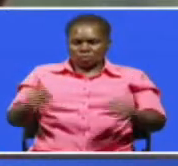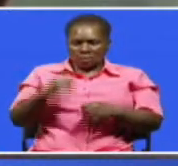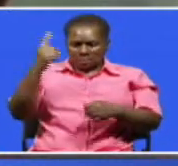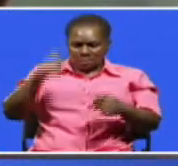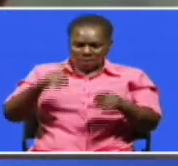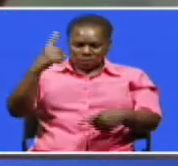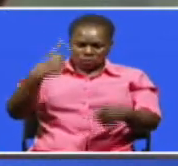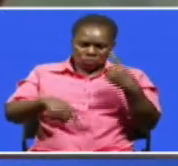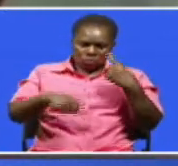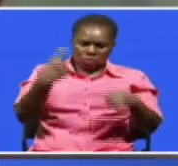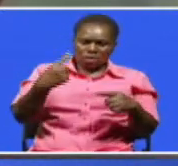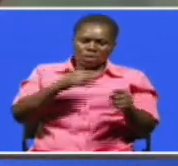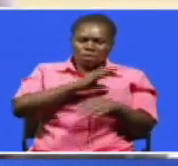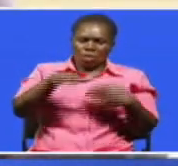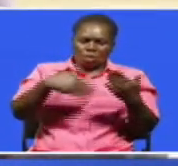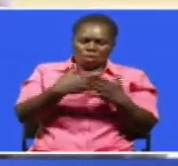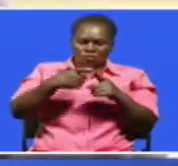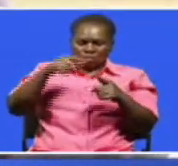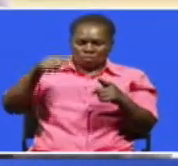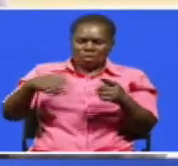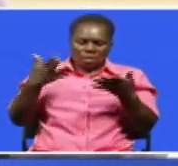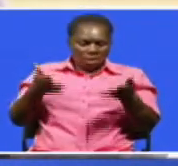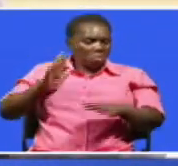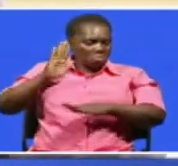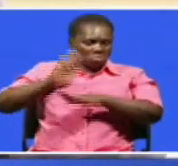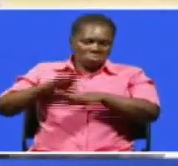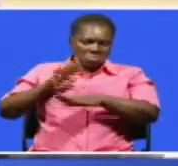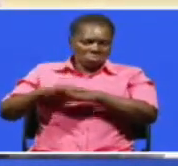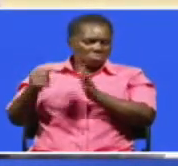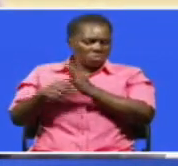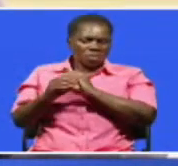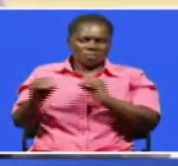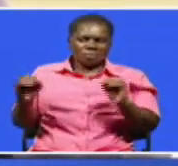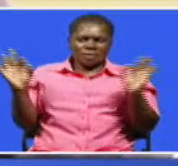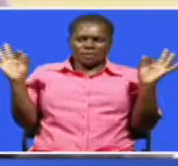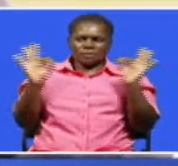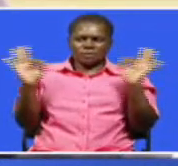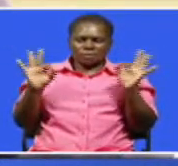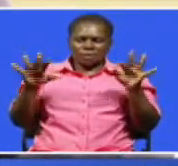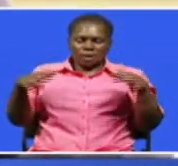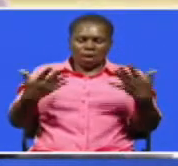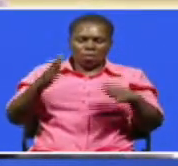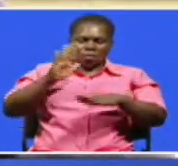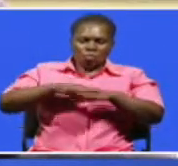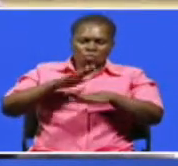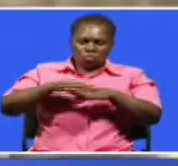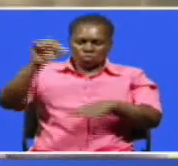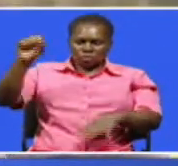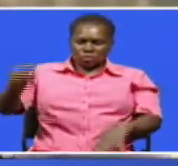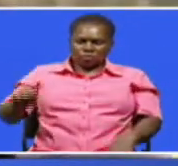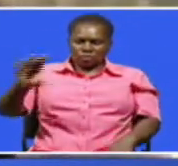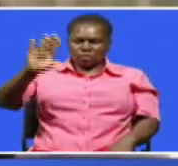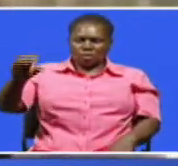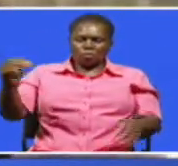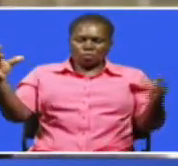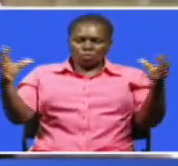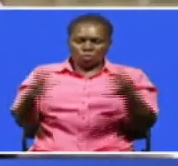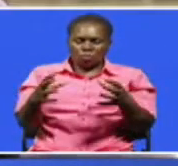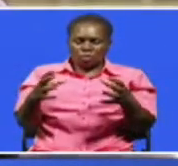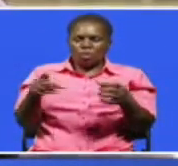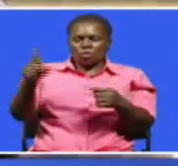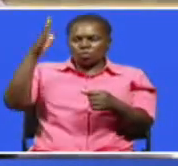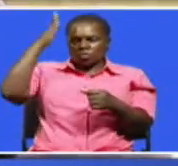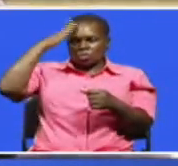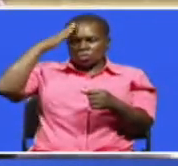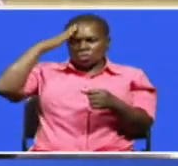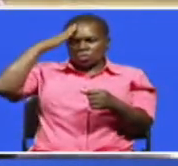to win all our games from now. So far, so good. We're really surprised at how good this South African team is. As you